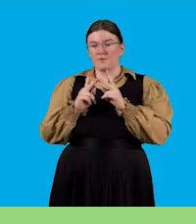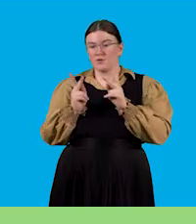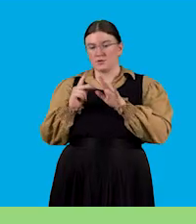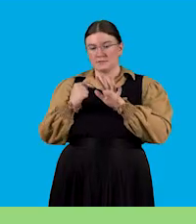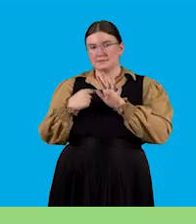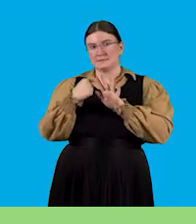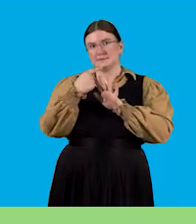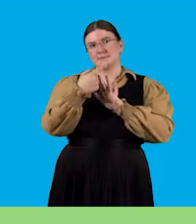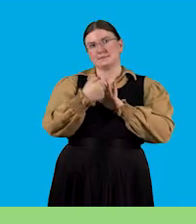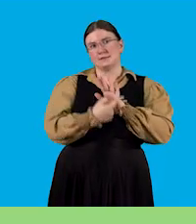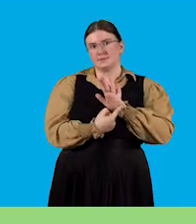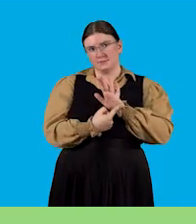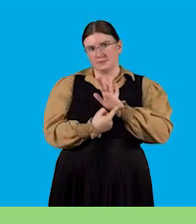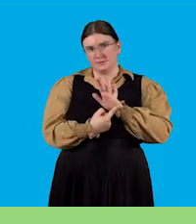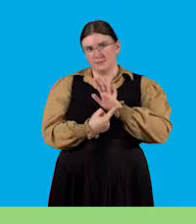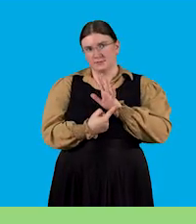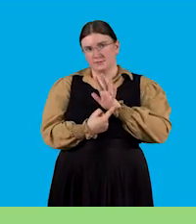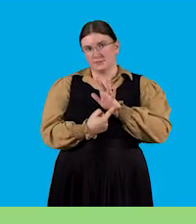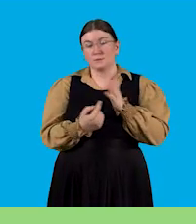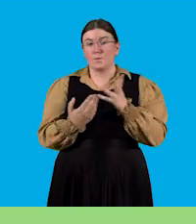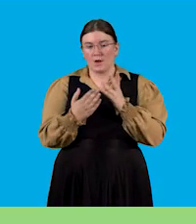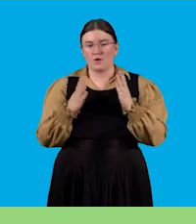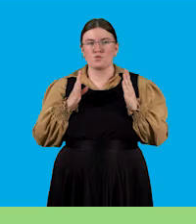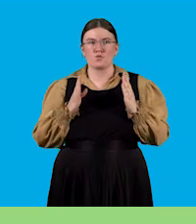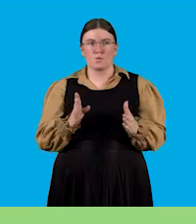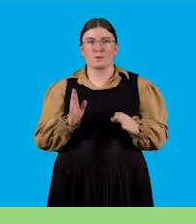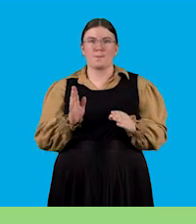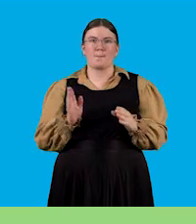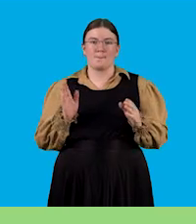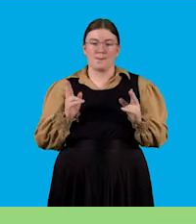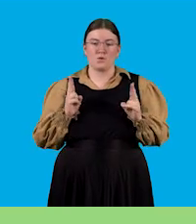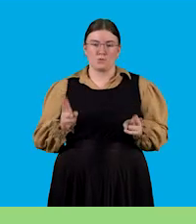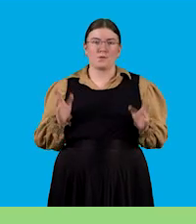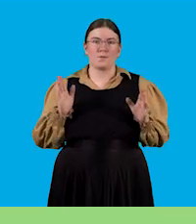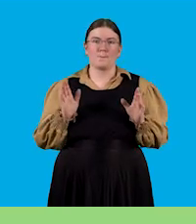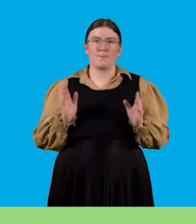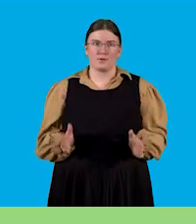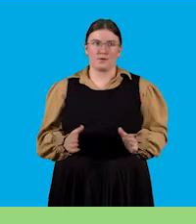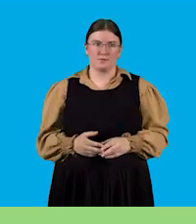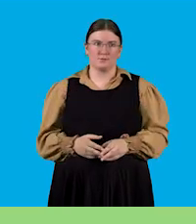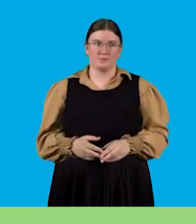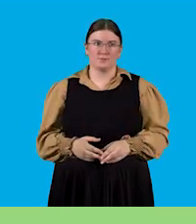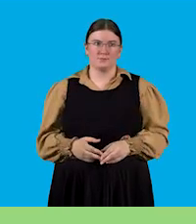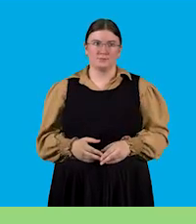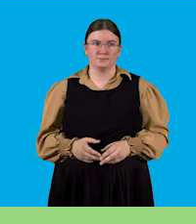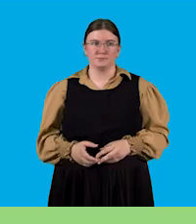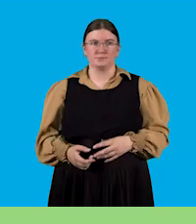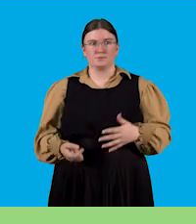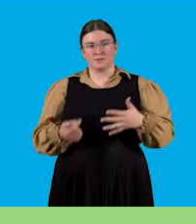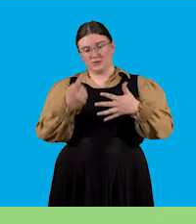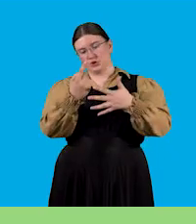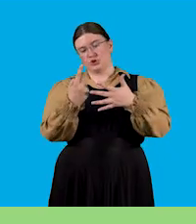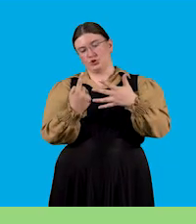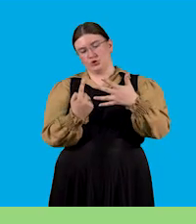different sense organs in the human body. Mention how each sense organ transmits a